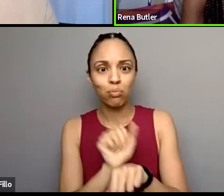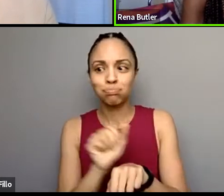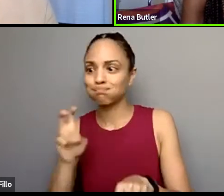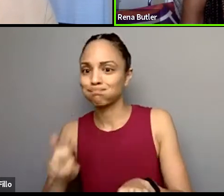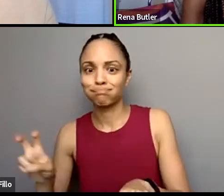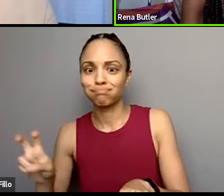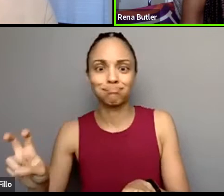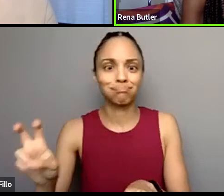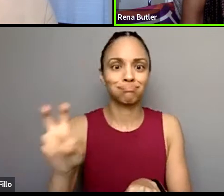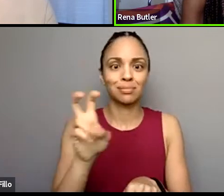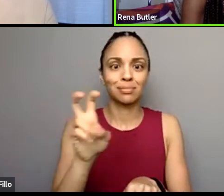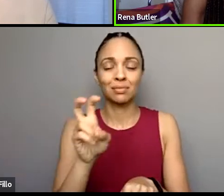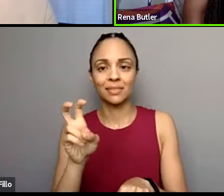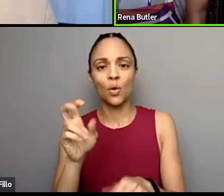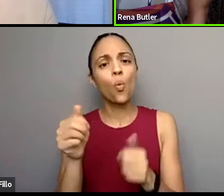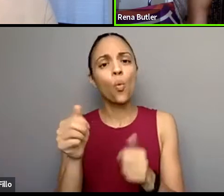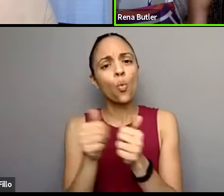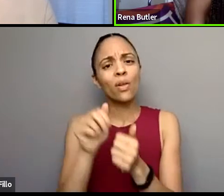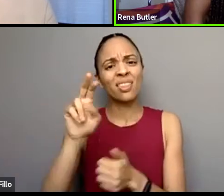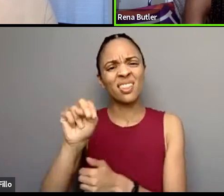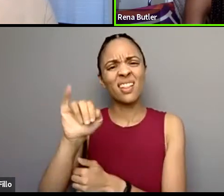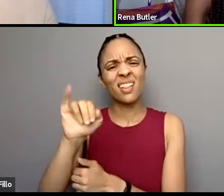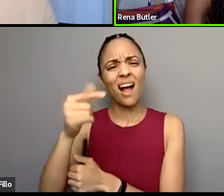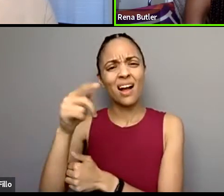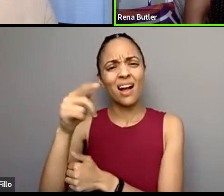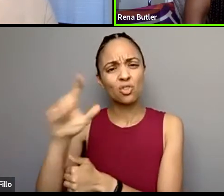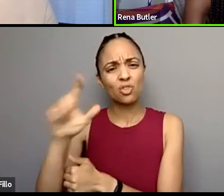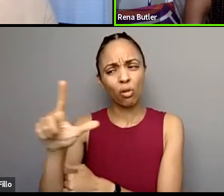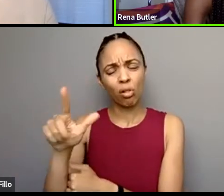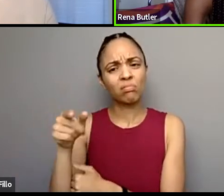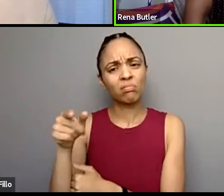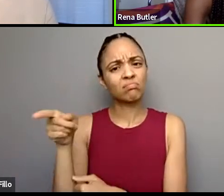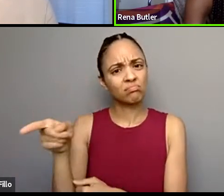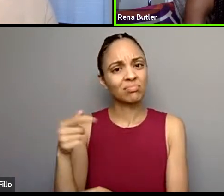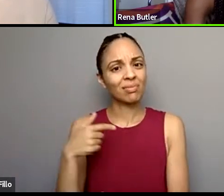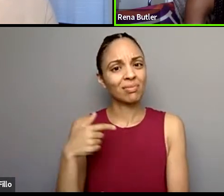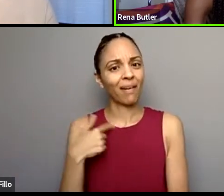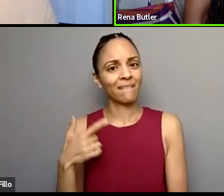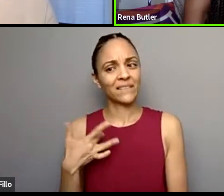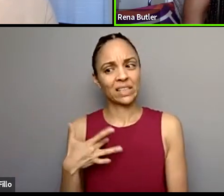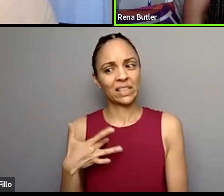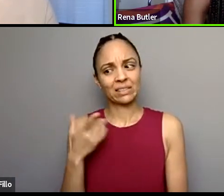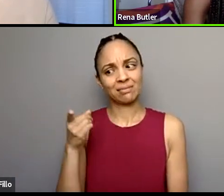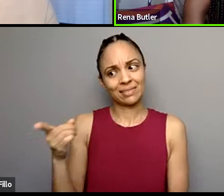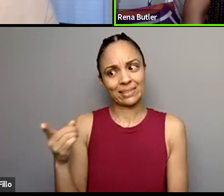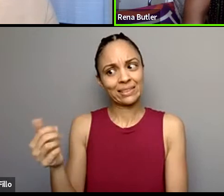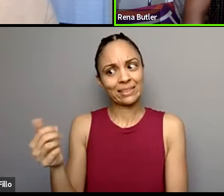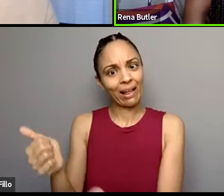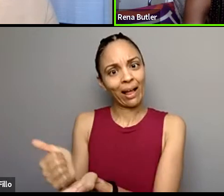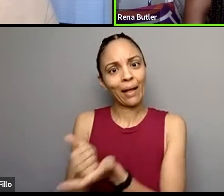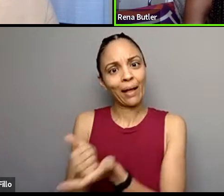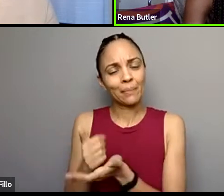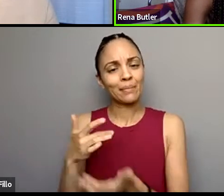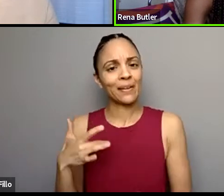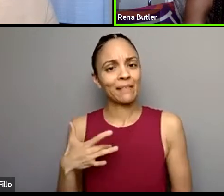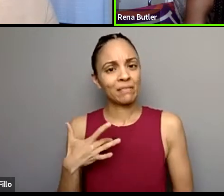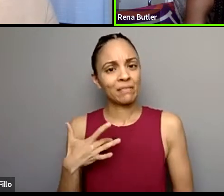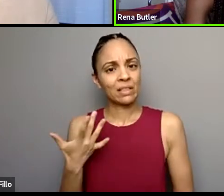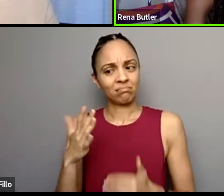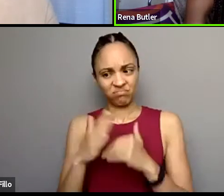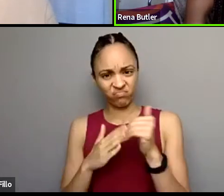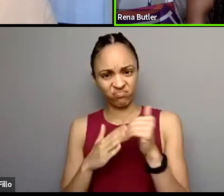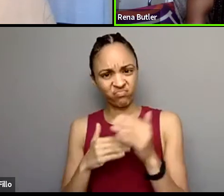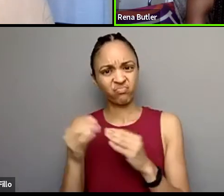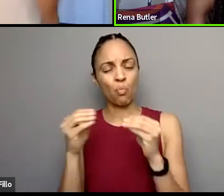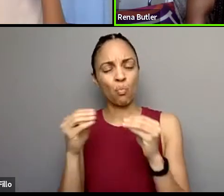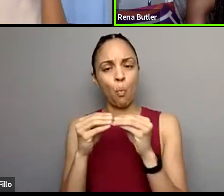Nigel just, I feel like, revived me. I think now I'm back in New York. I was just named choreographic